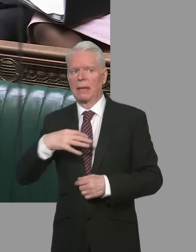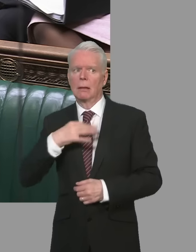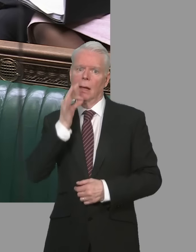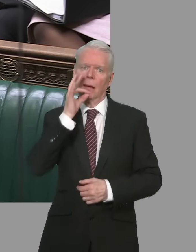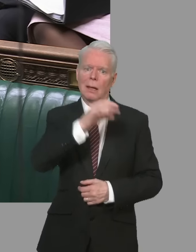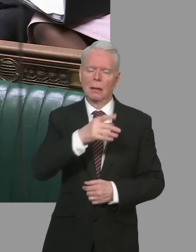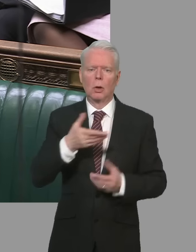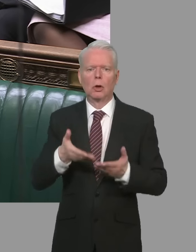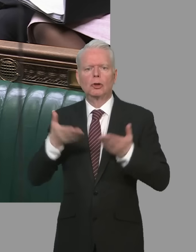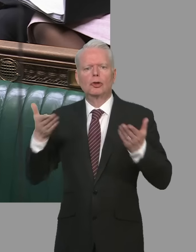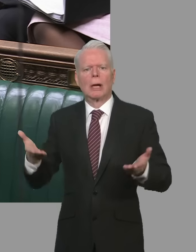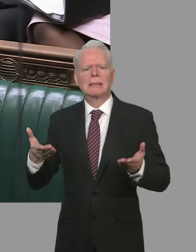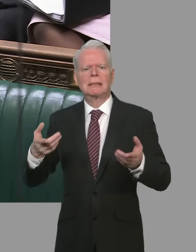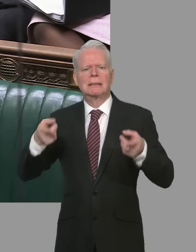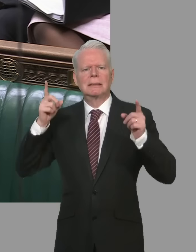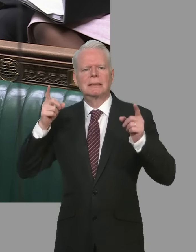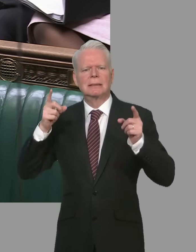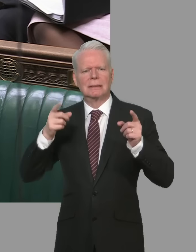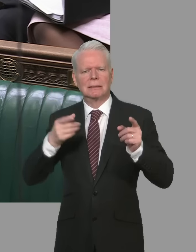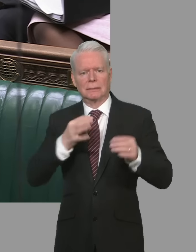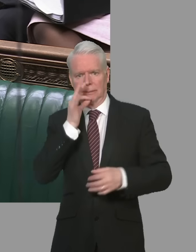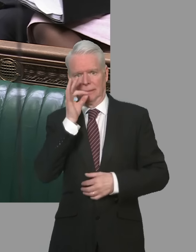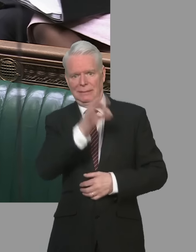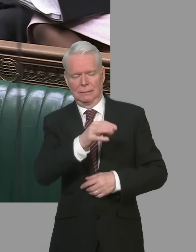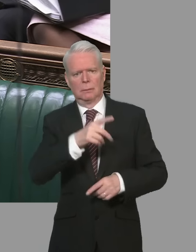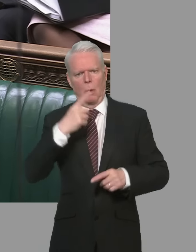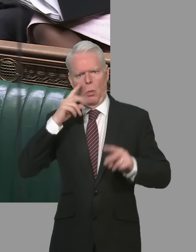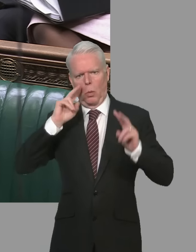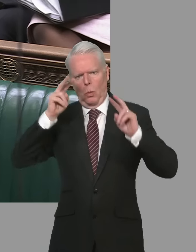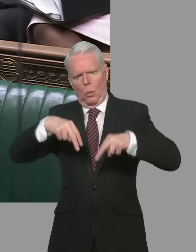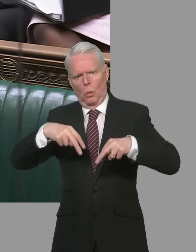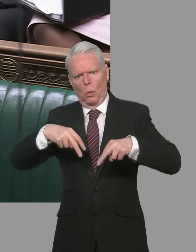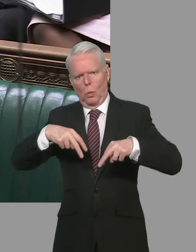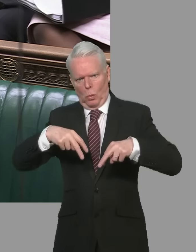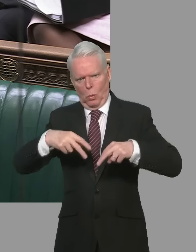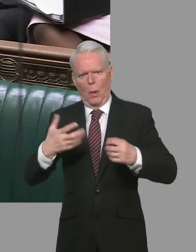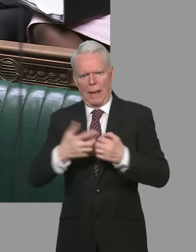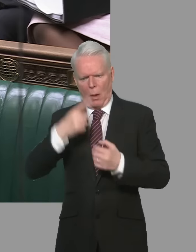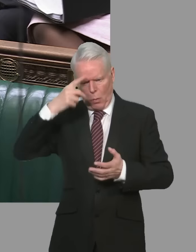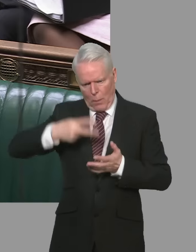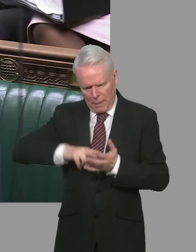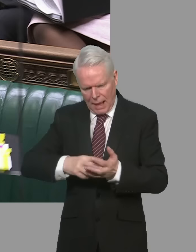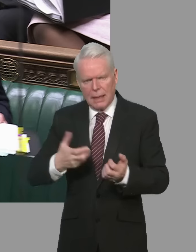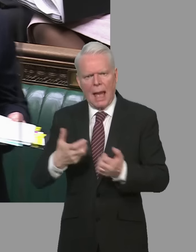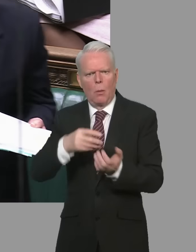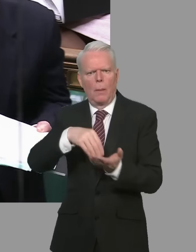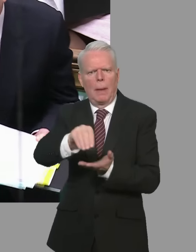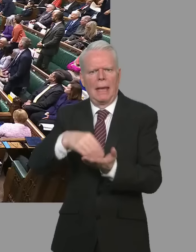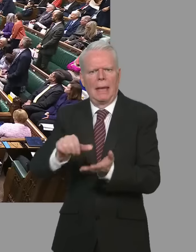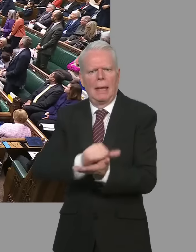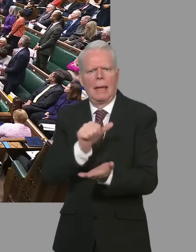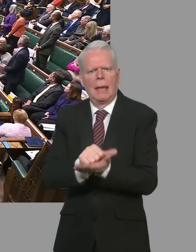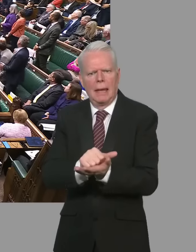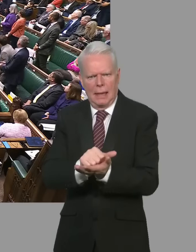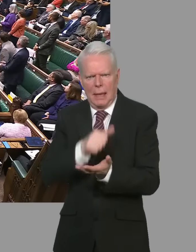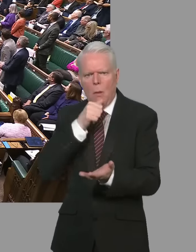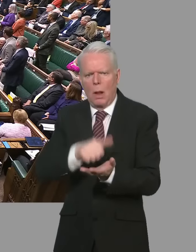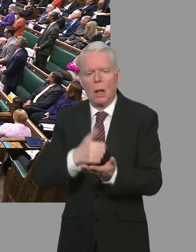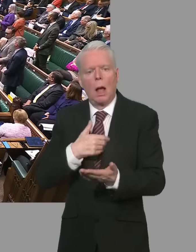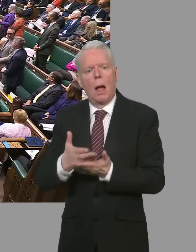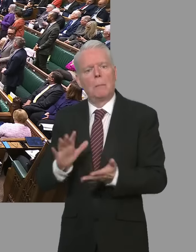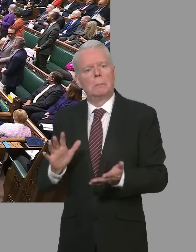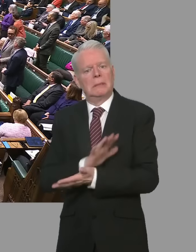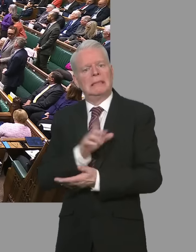really pleased he's raised this, so we can now act on it, and I'll make sure that he gets the meeting that he's asking for. Ian Duncan-Smith.